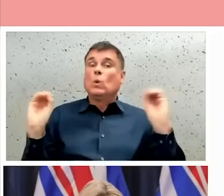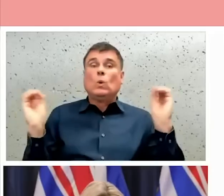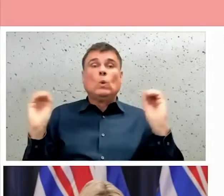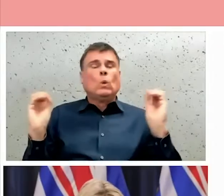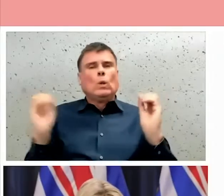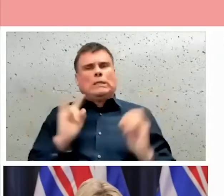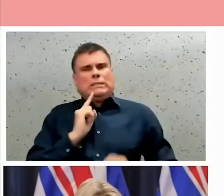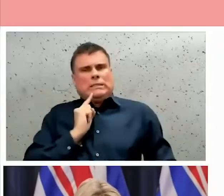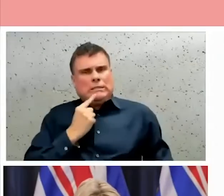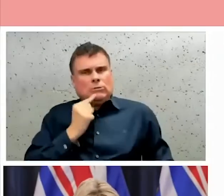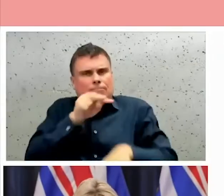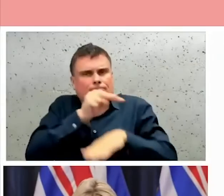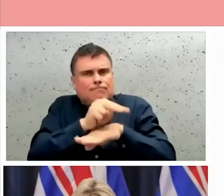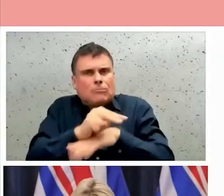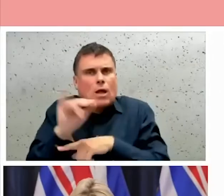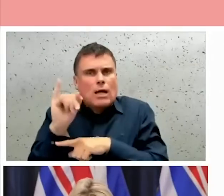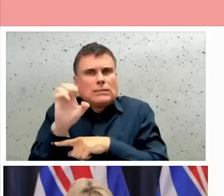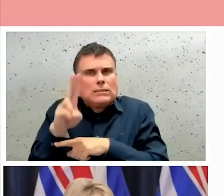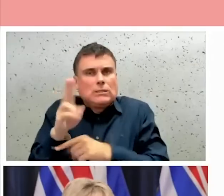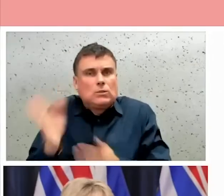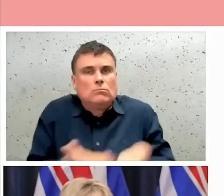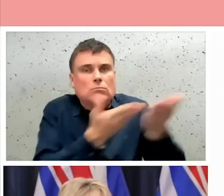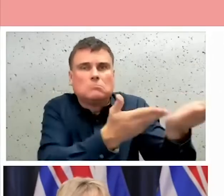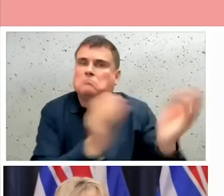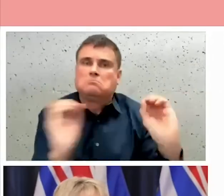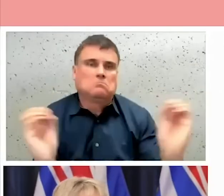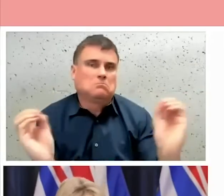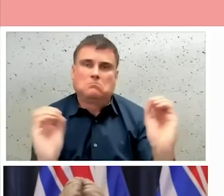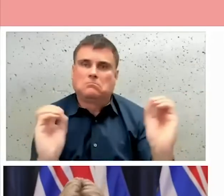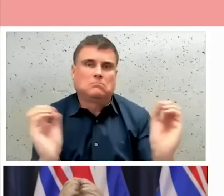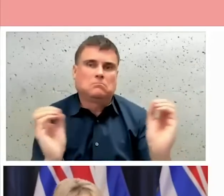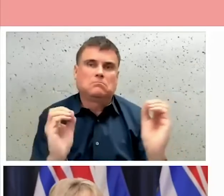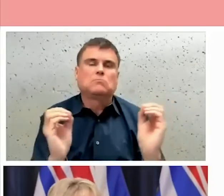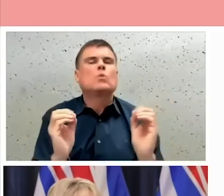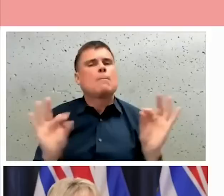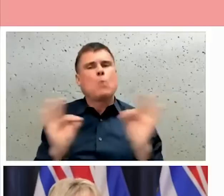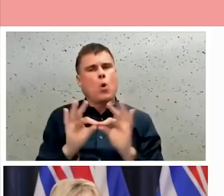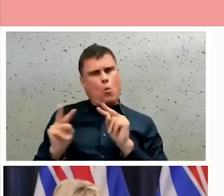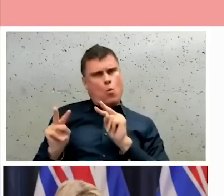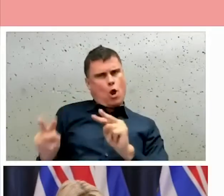So that's important for us to watch as well.